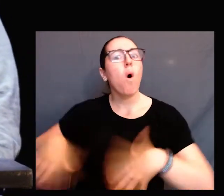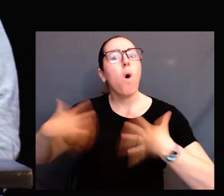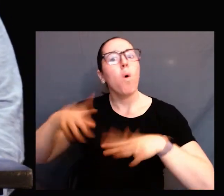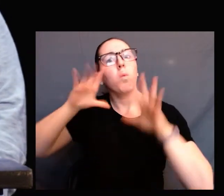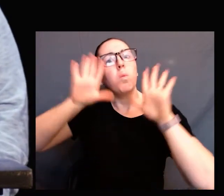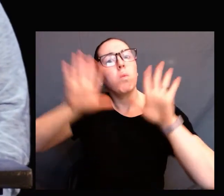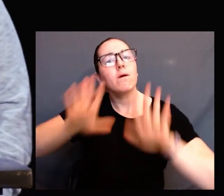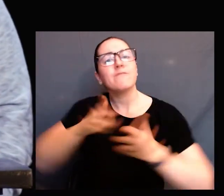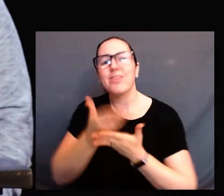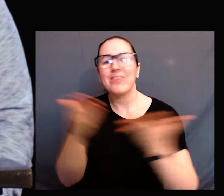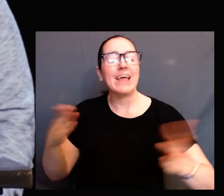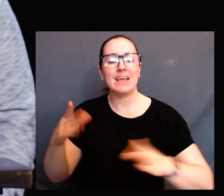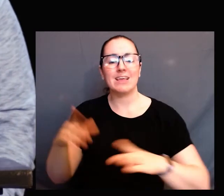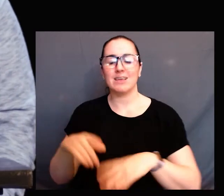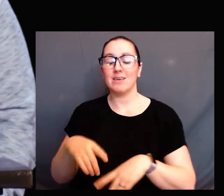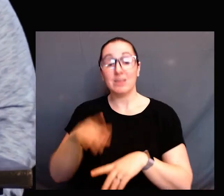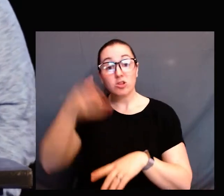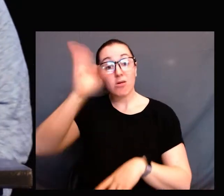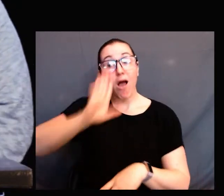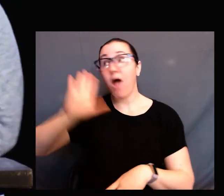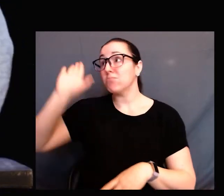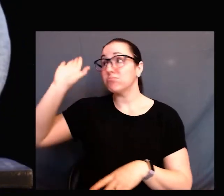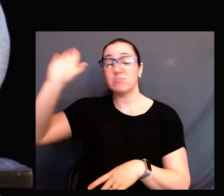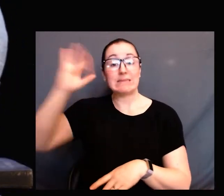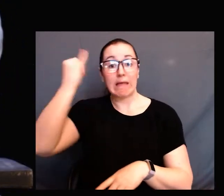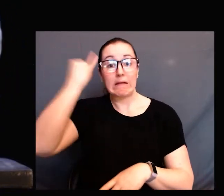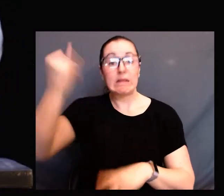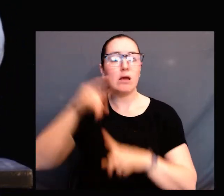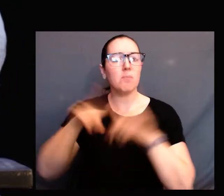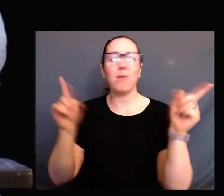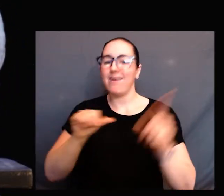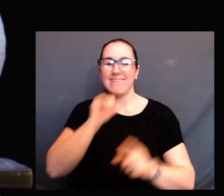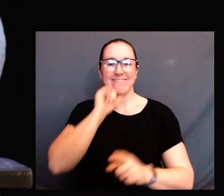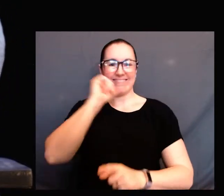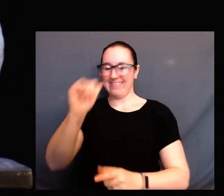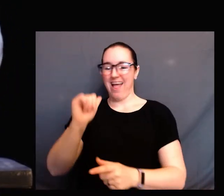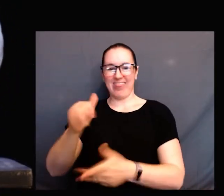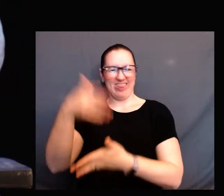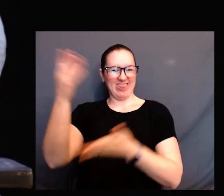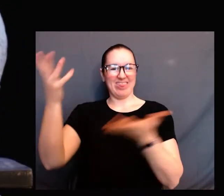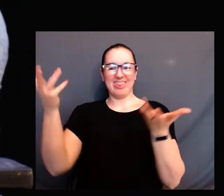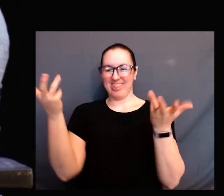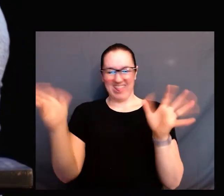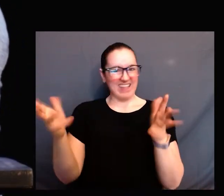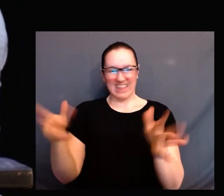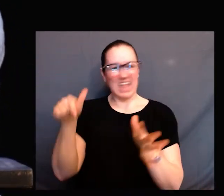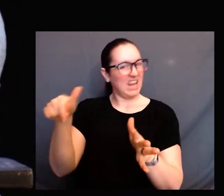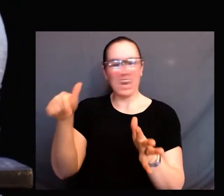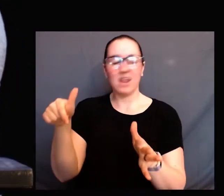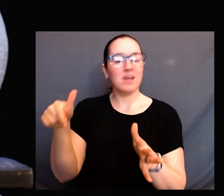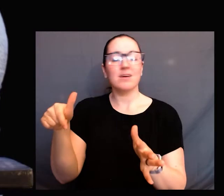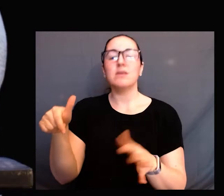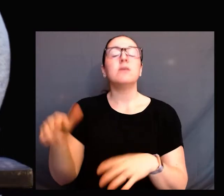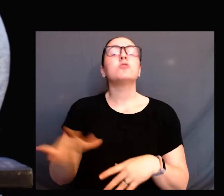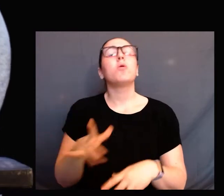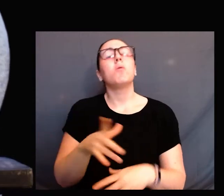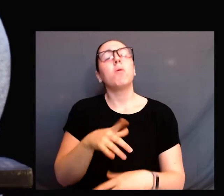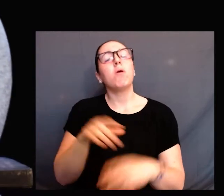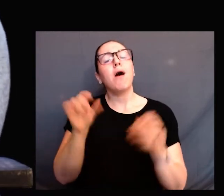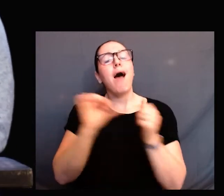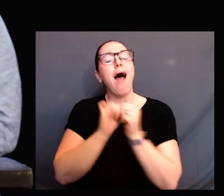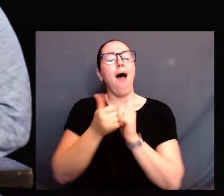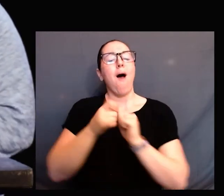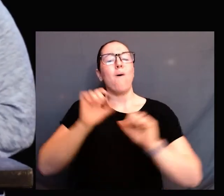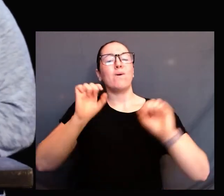It's a God idea, but it's not an end all. And what I want you to see in this message this weekend is, can I avoid